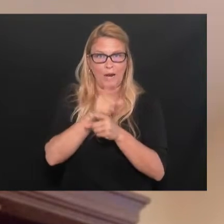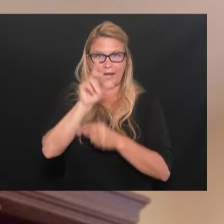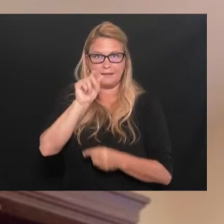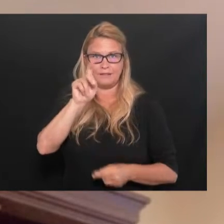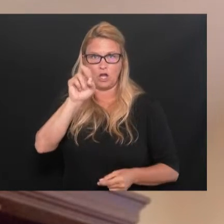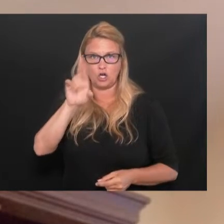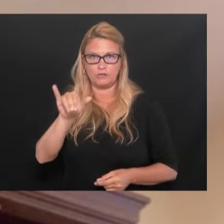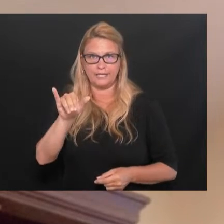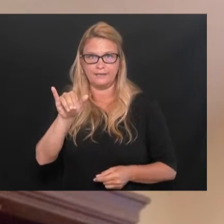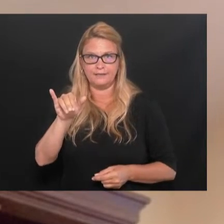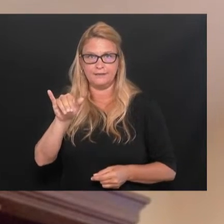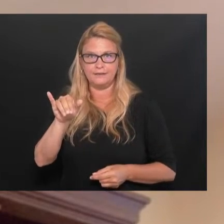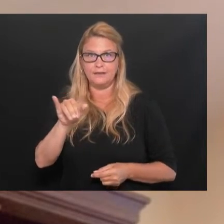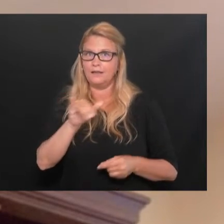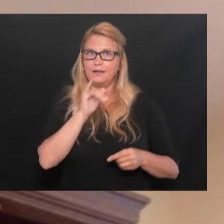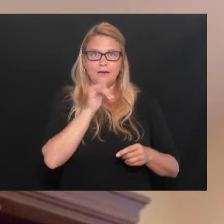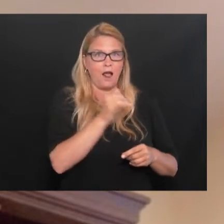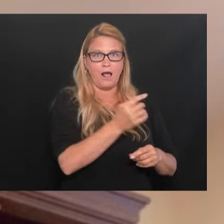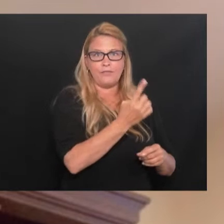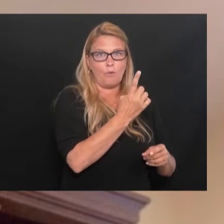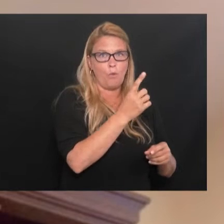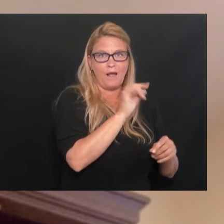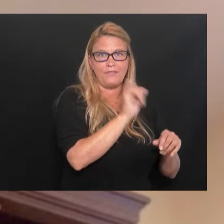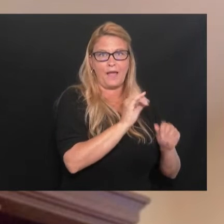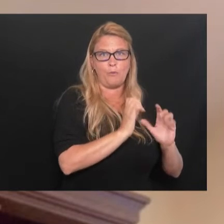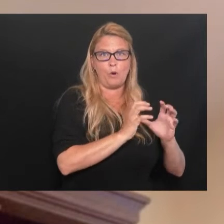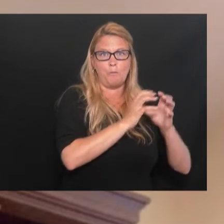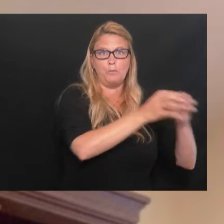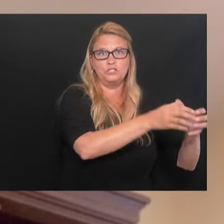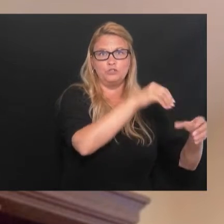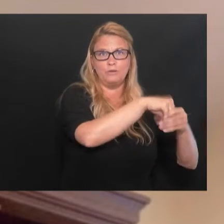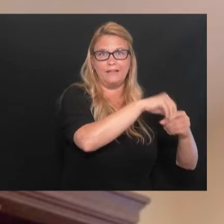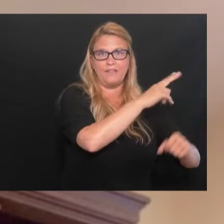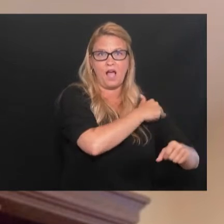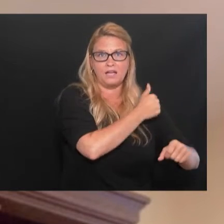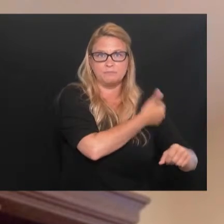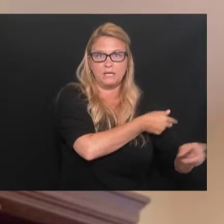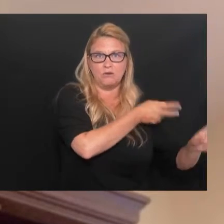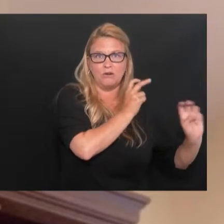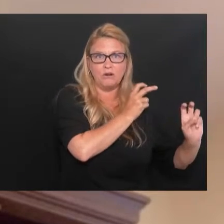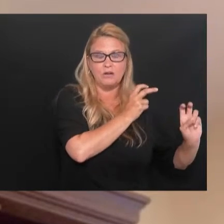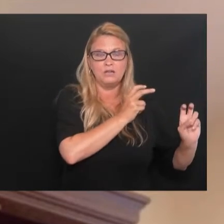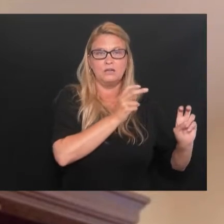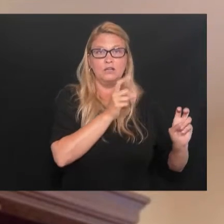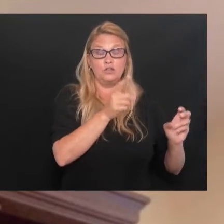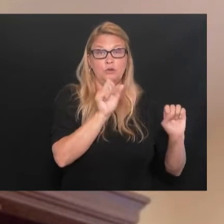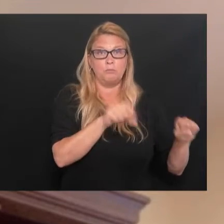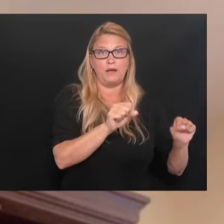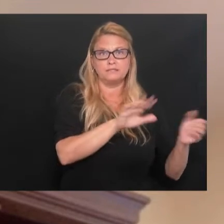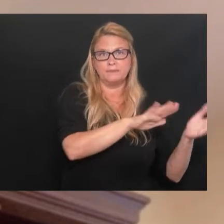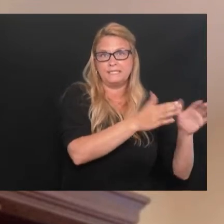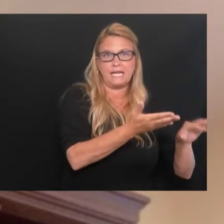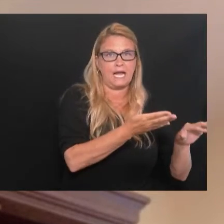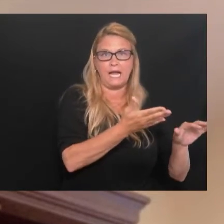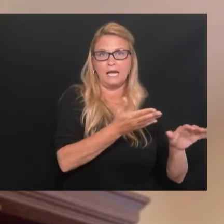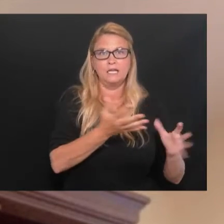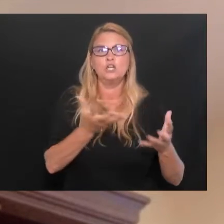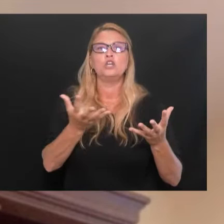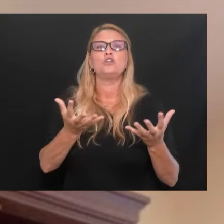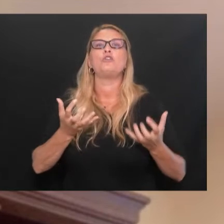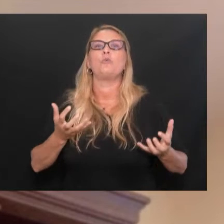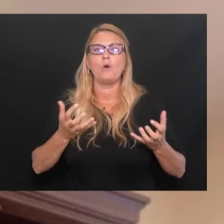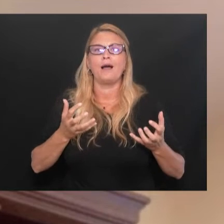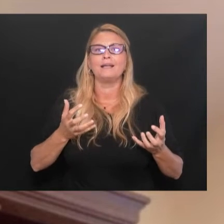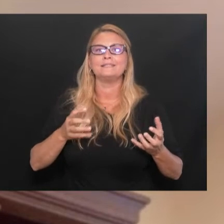want to be in the one that puts you in the hospital, the one that potentially causes you to lose your life. You want to go out and